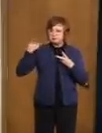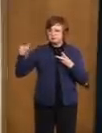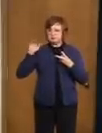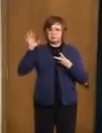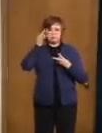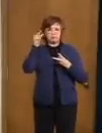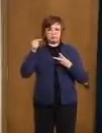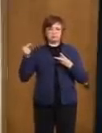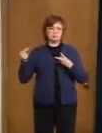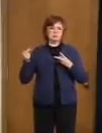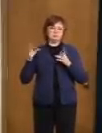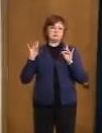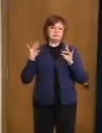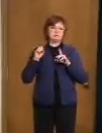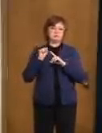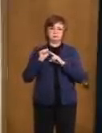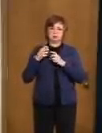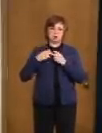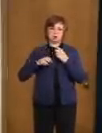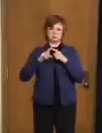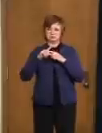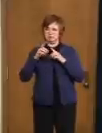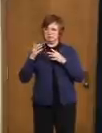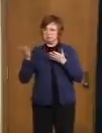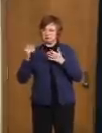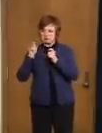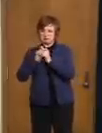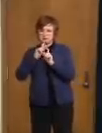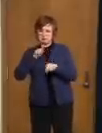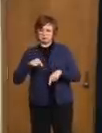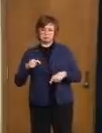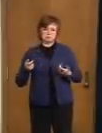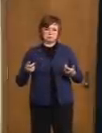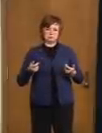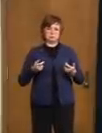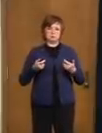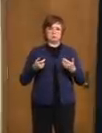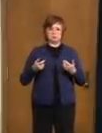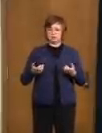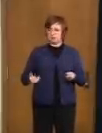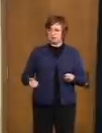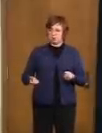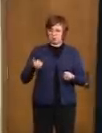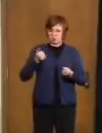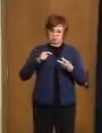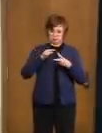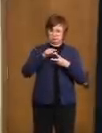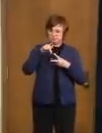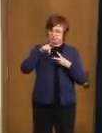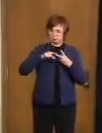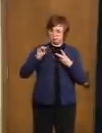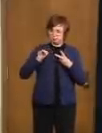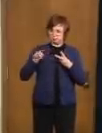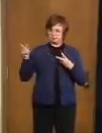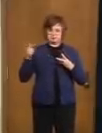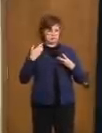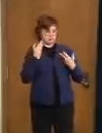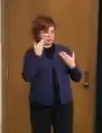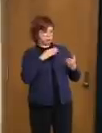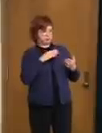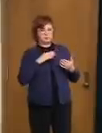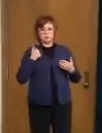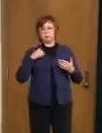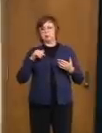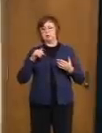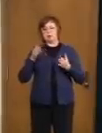of clarification, and even the how much vaccine at times has been somewhat challenging. So we've asked the federal government to